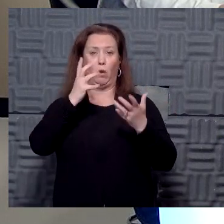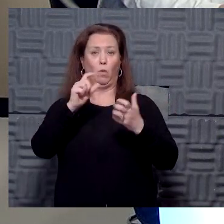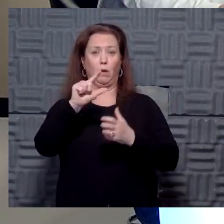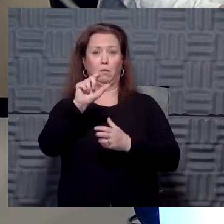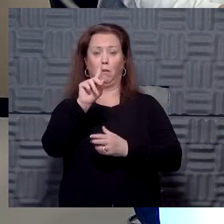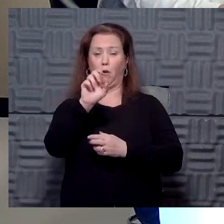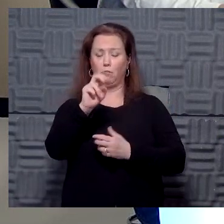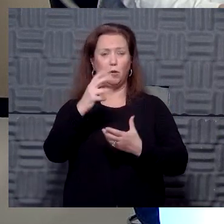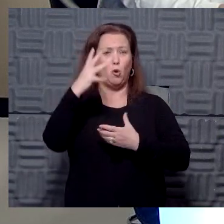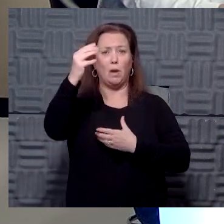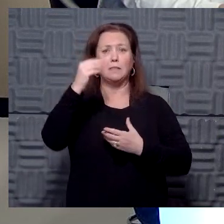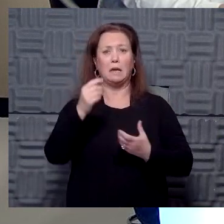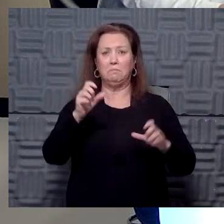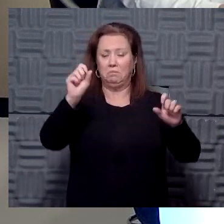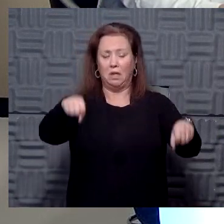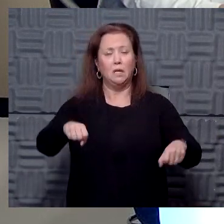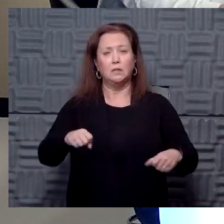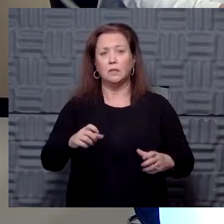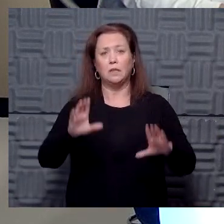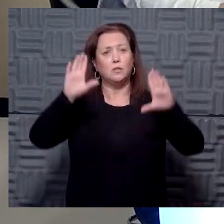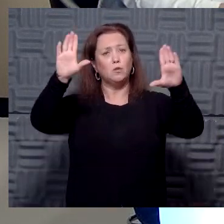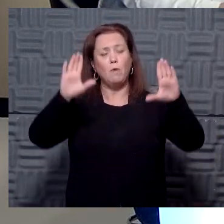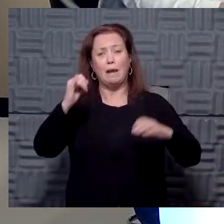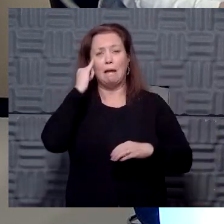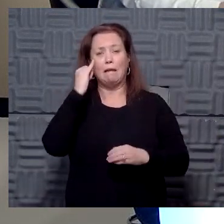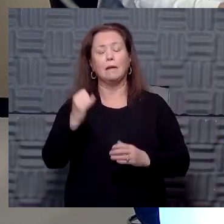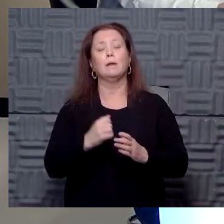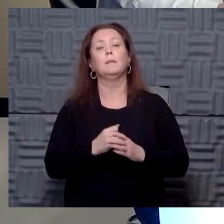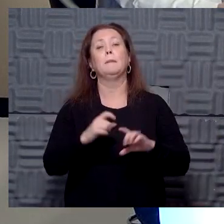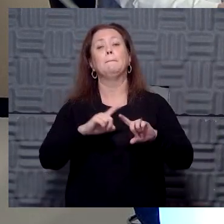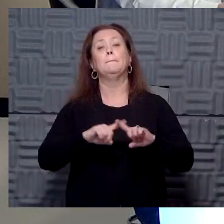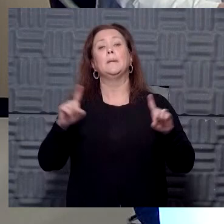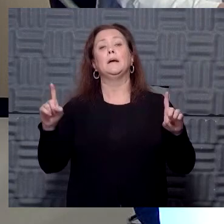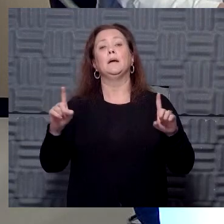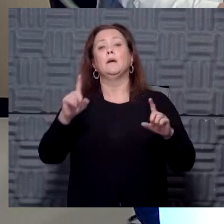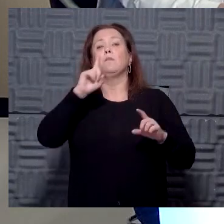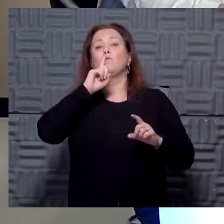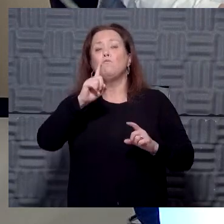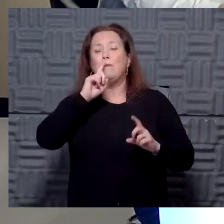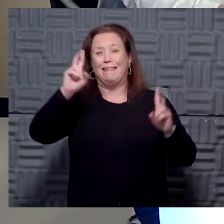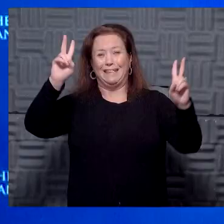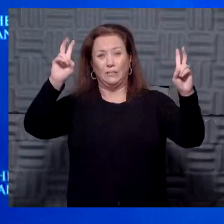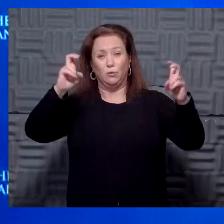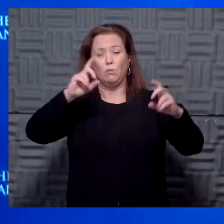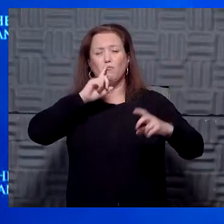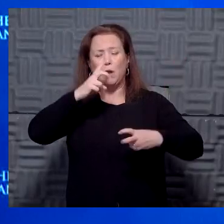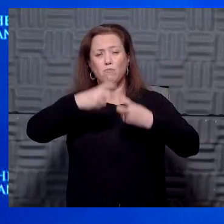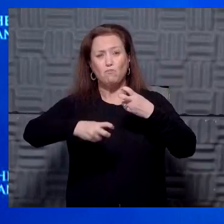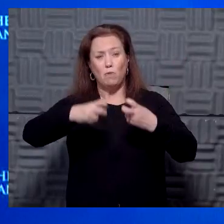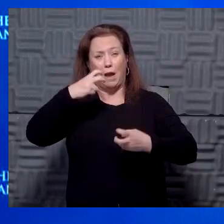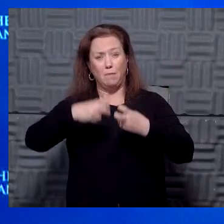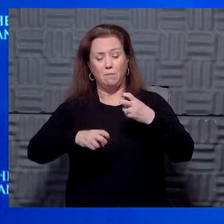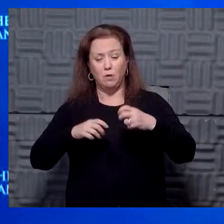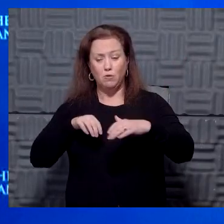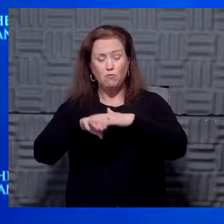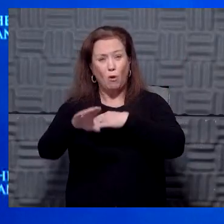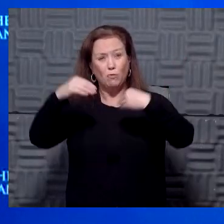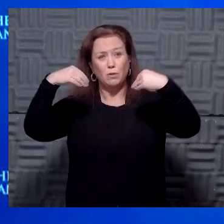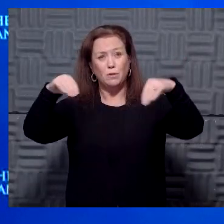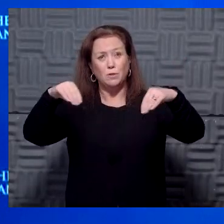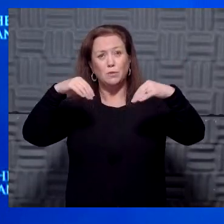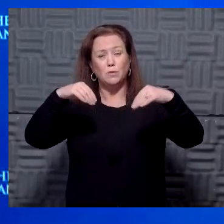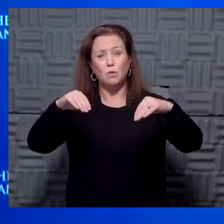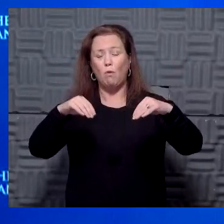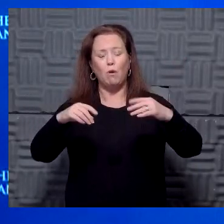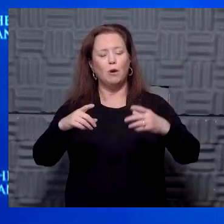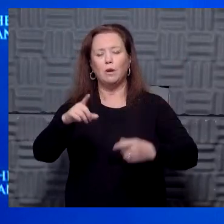sure, go right ahead. As Dana said, digging in the dirt, that's a great thing. But the real issue is that when you go get stuff, you got to